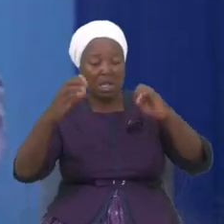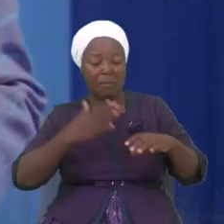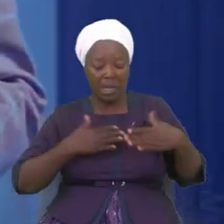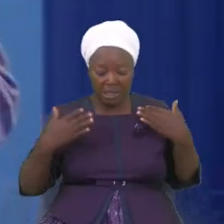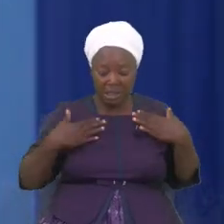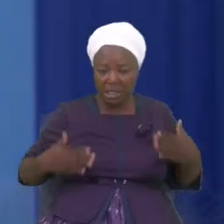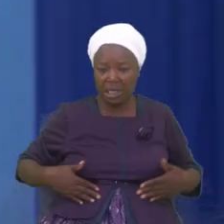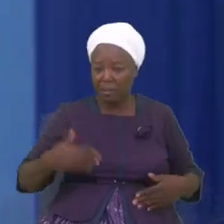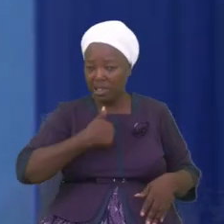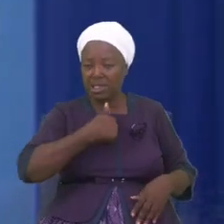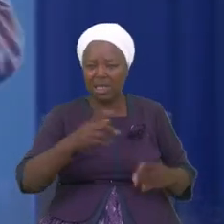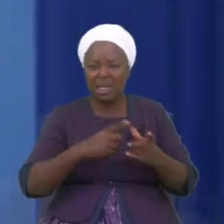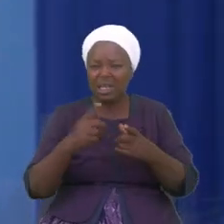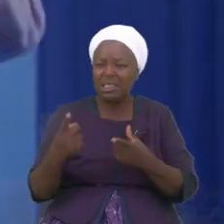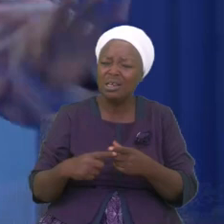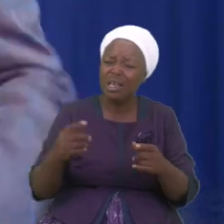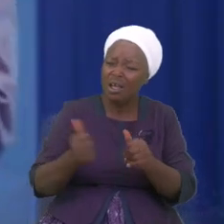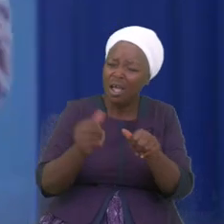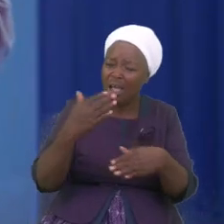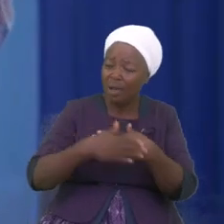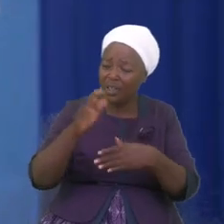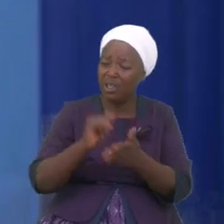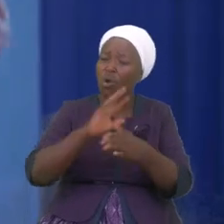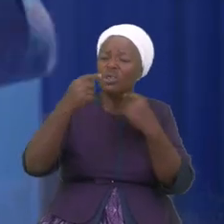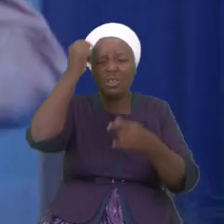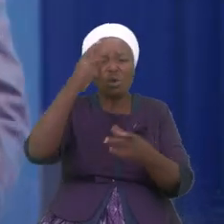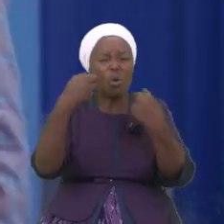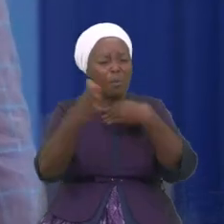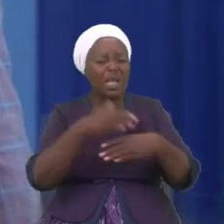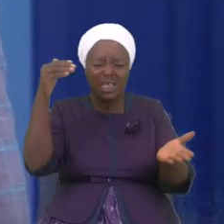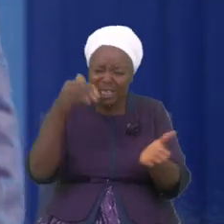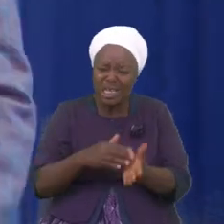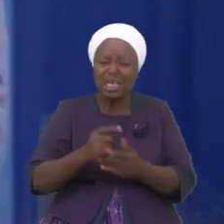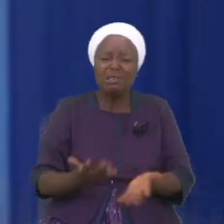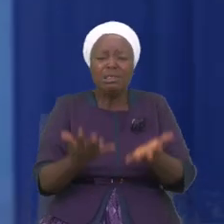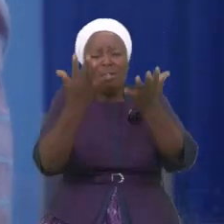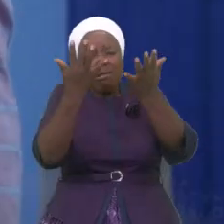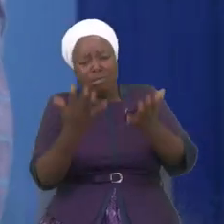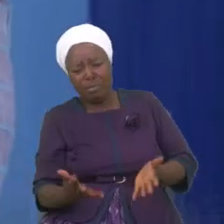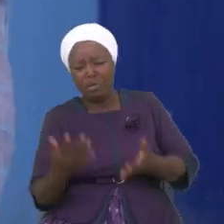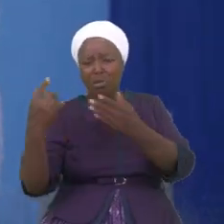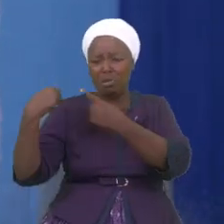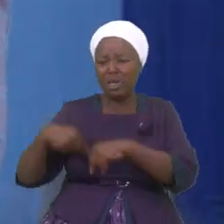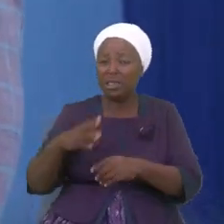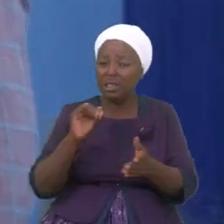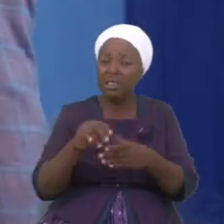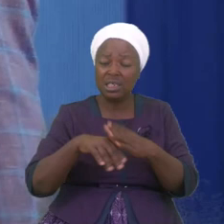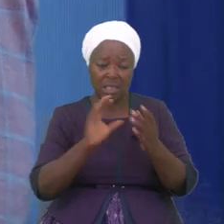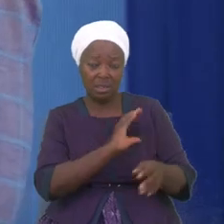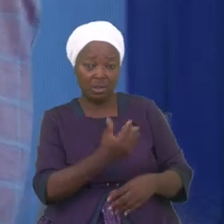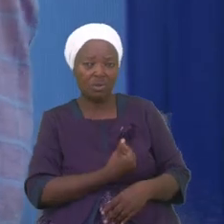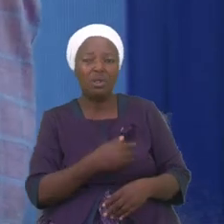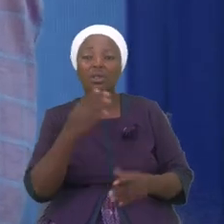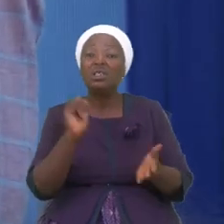then after that, all the thoughts will come back again, overwhelm you. That's your soul. And that soul, the Lord